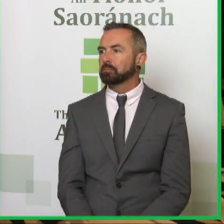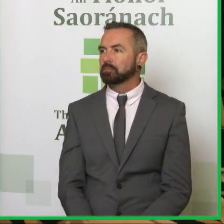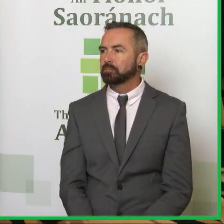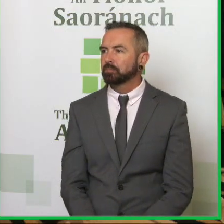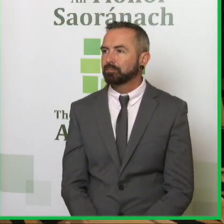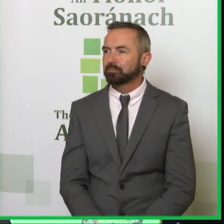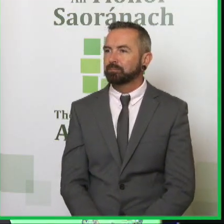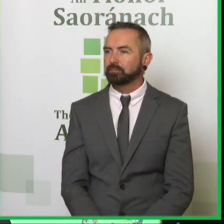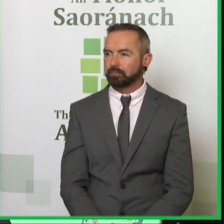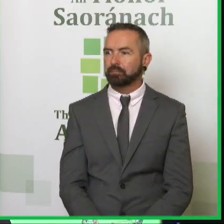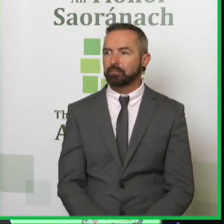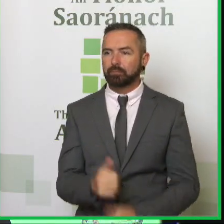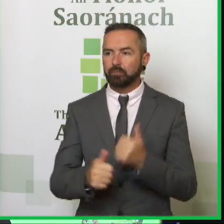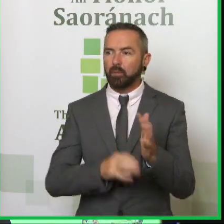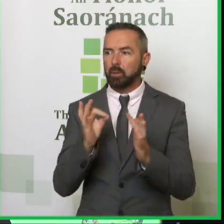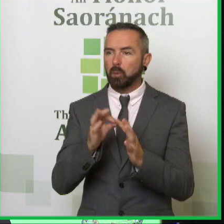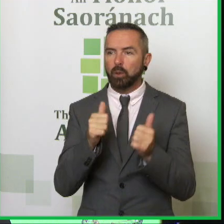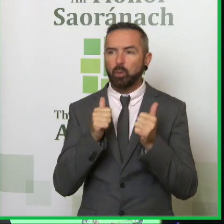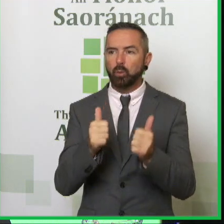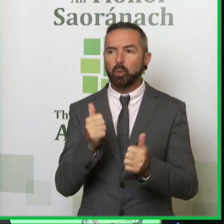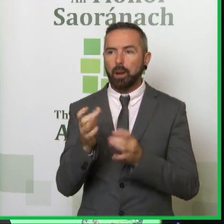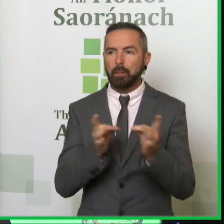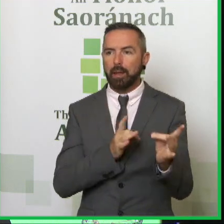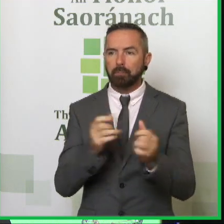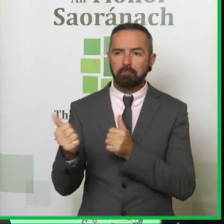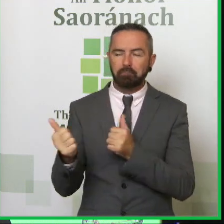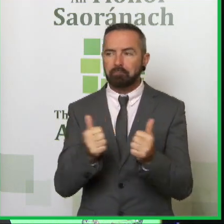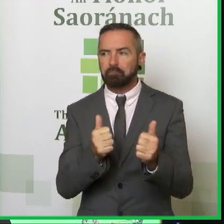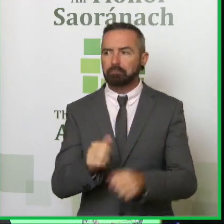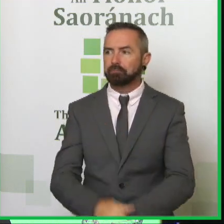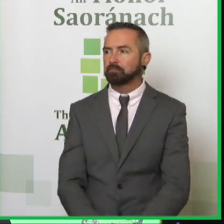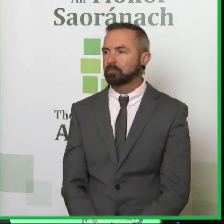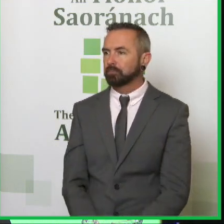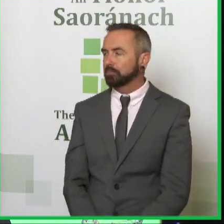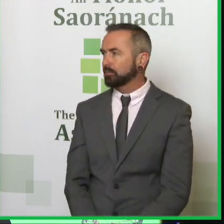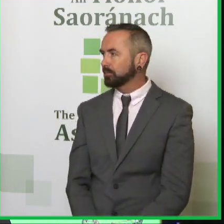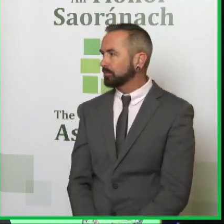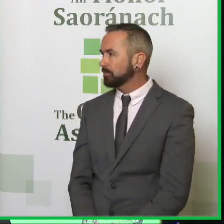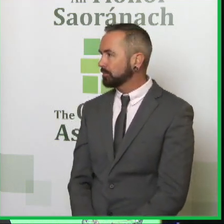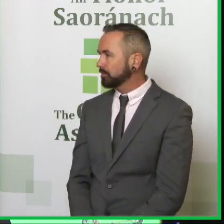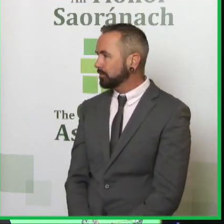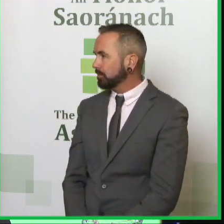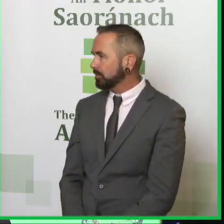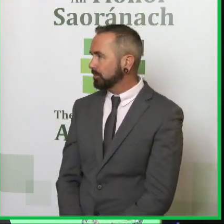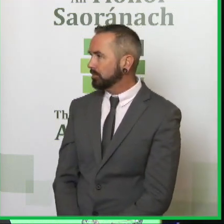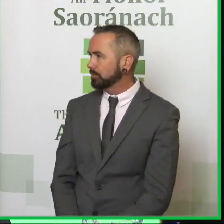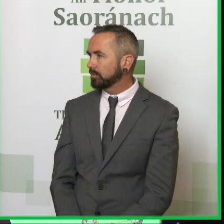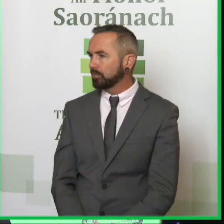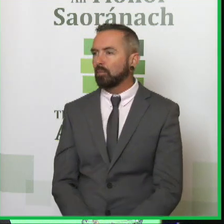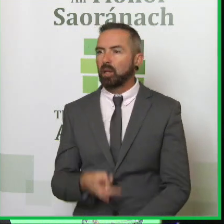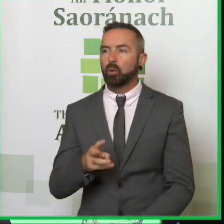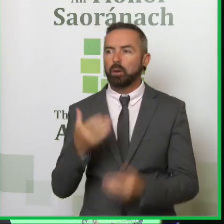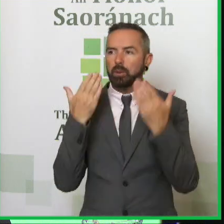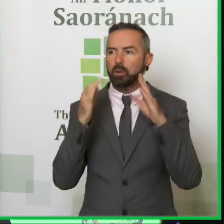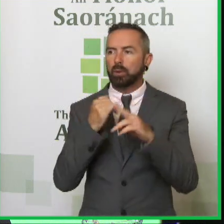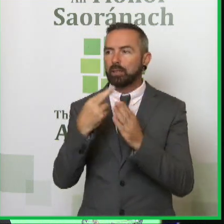I think it's very well made. Your point in terms of reference to the tightness of it, etc., to be reflected in the report,